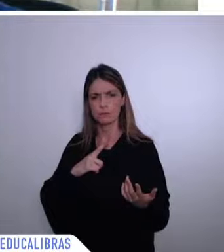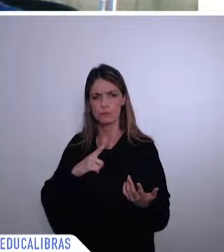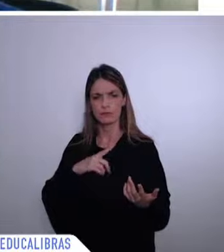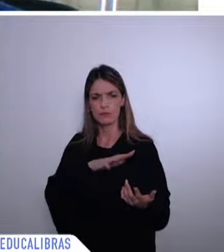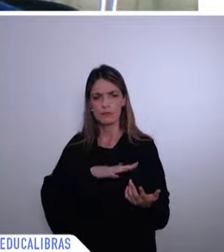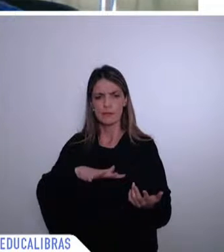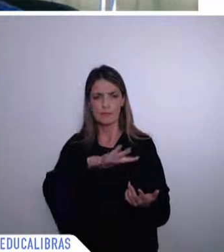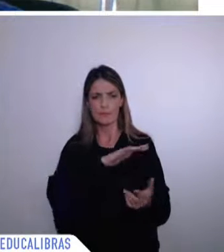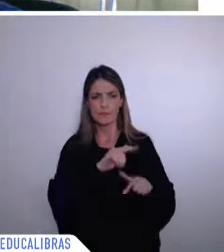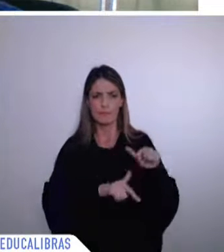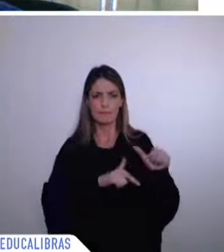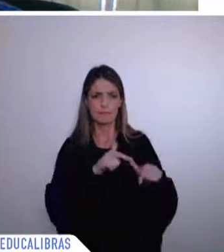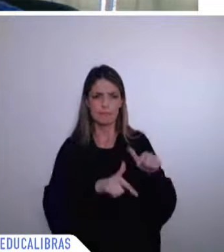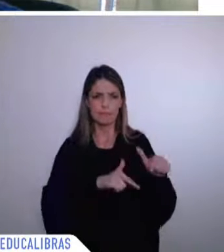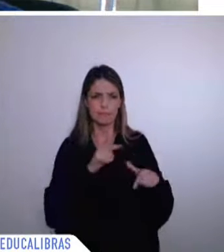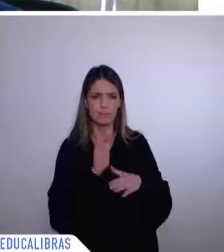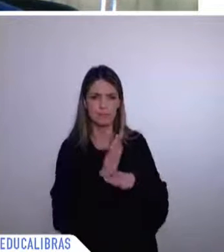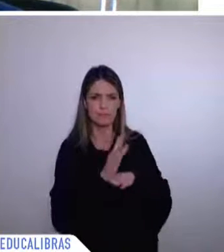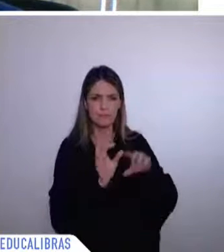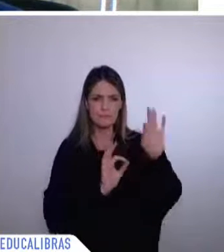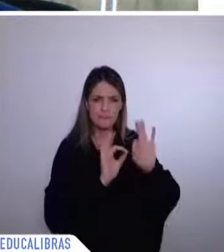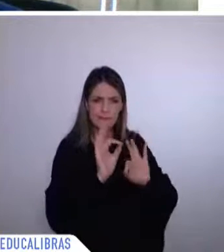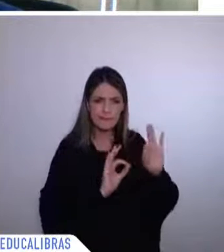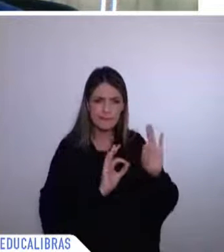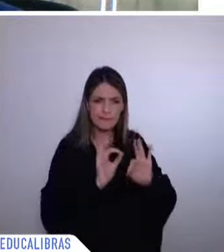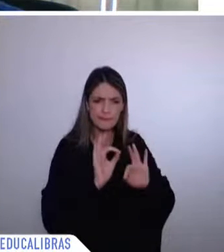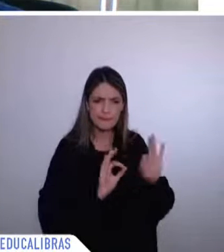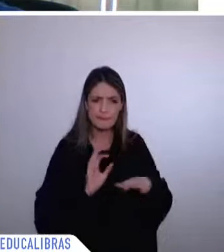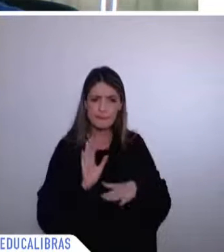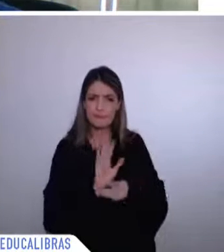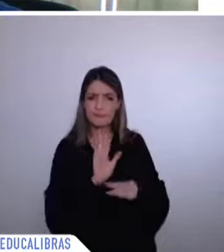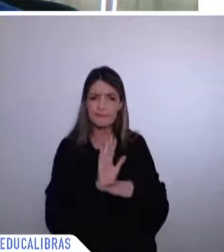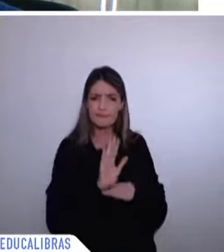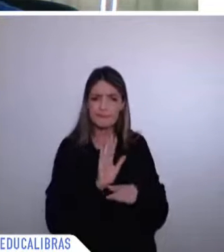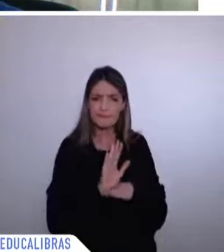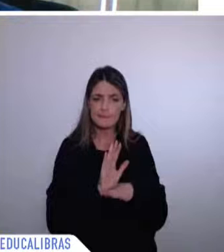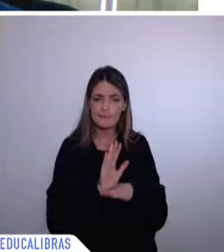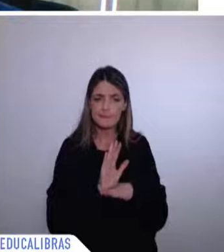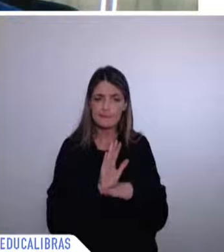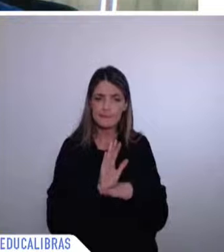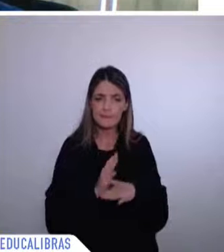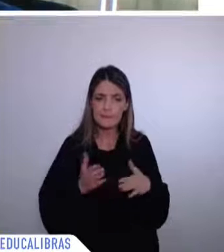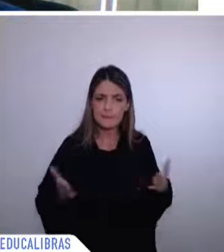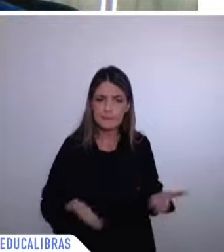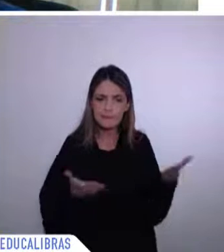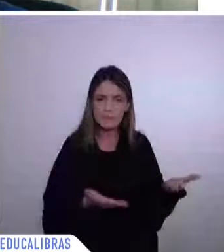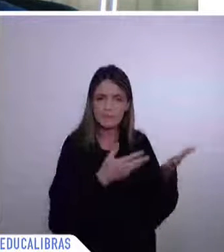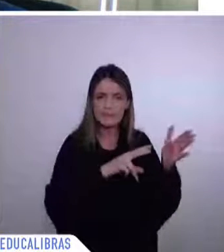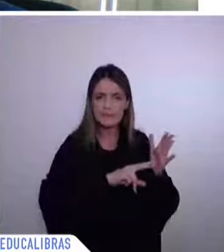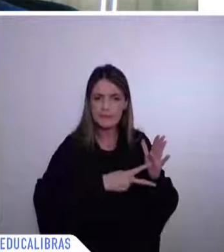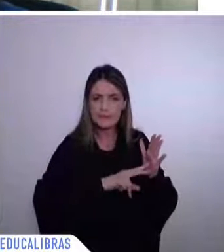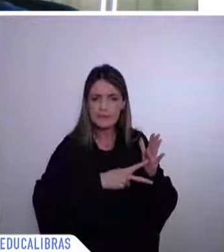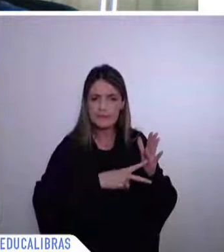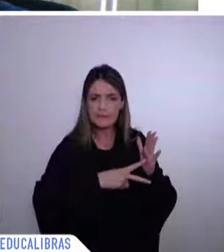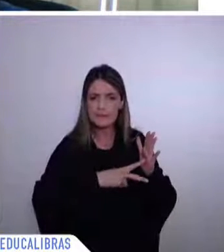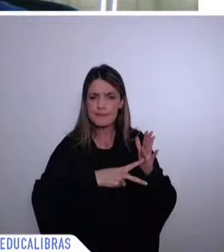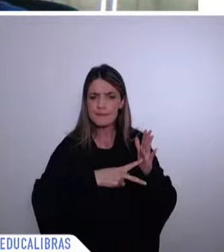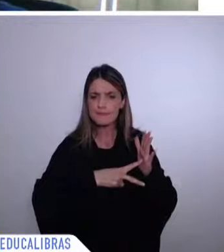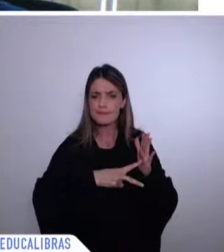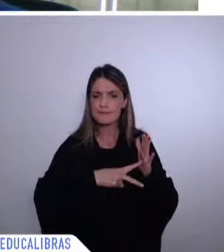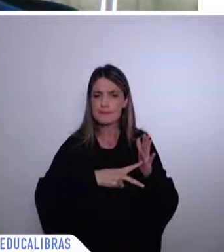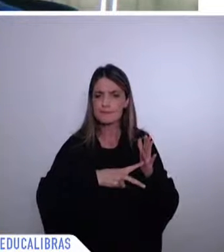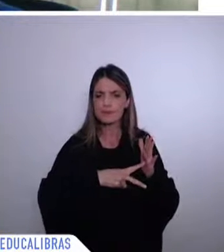that? Well, we had a government in place that was in favor of workers, that helped their unions and